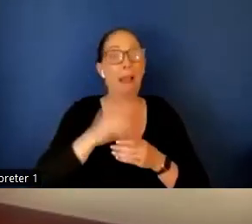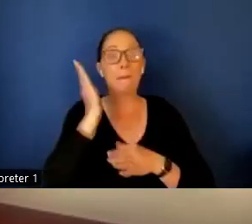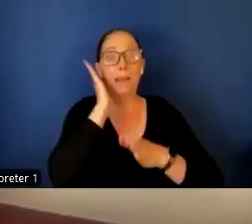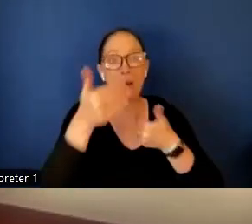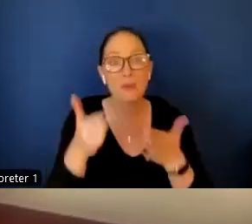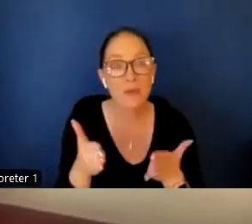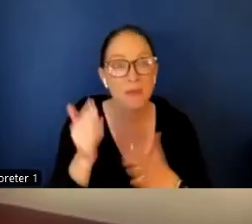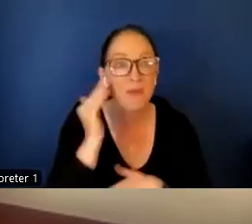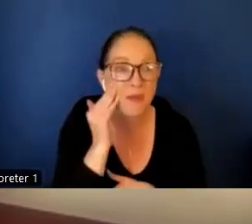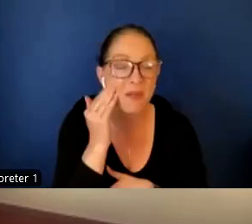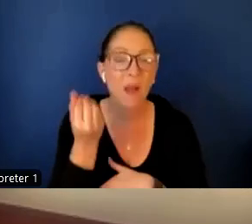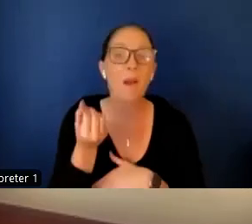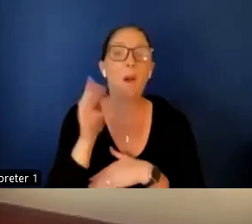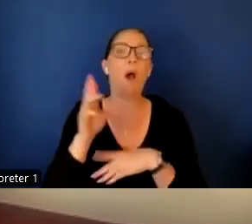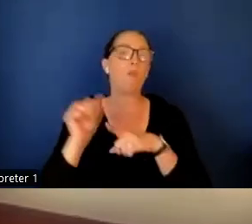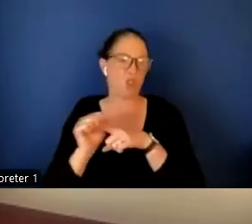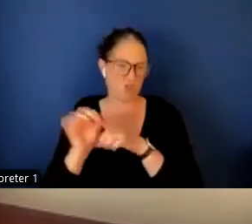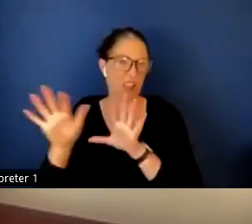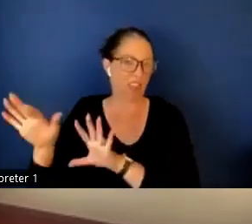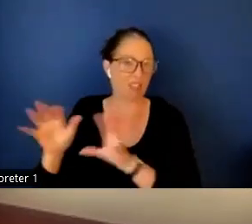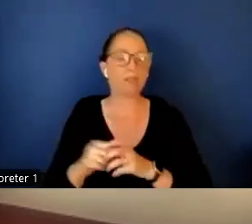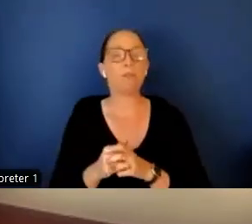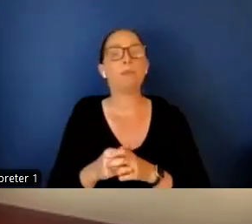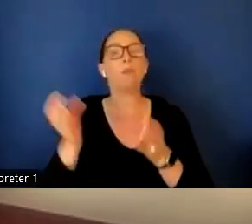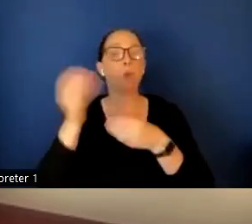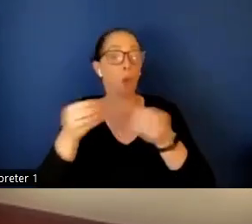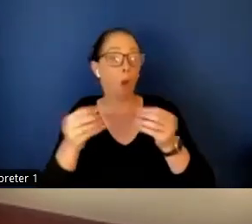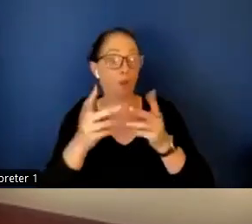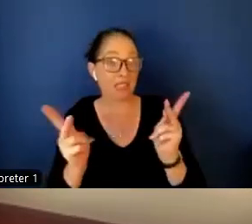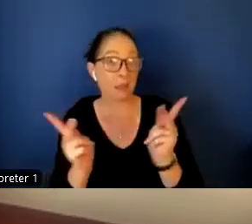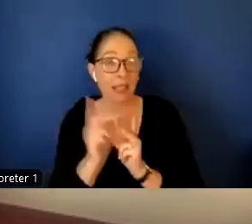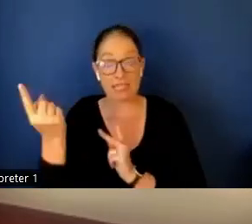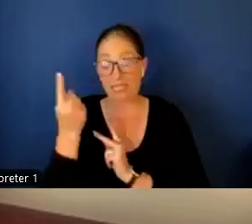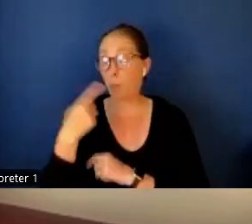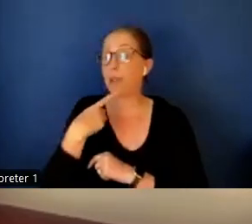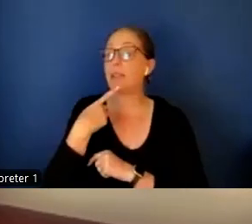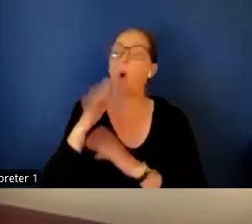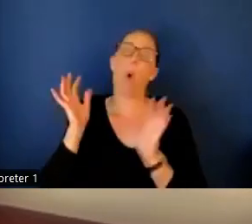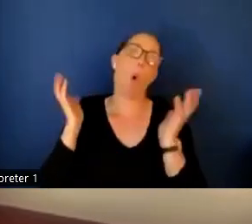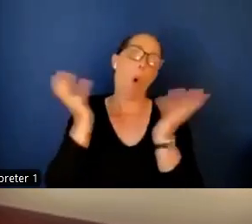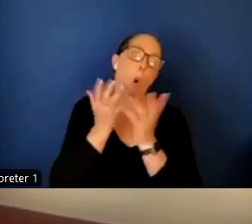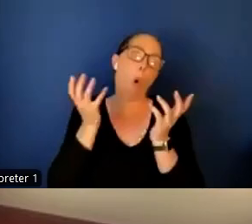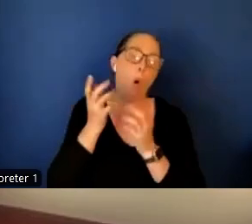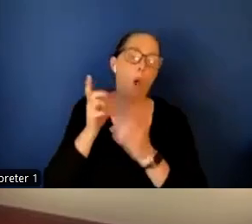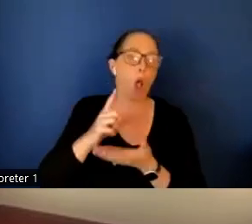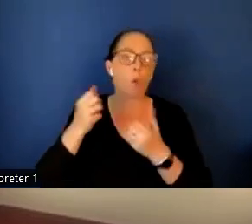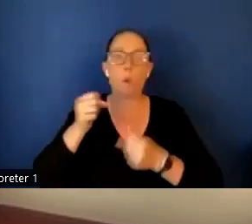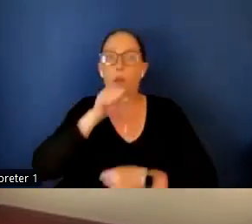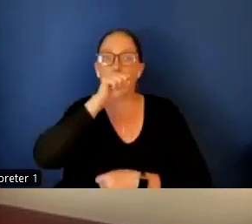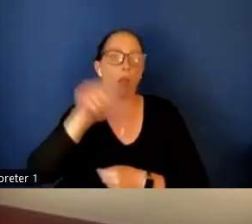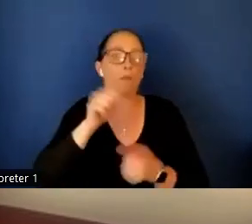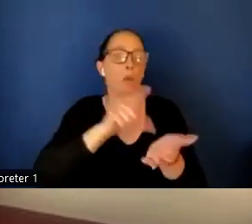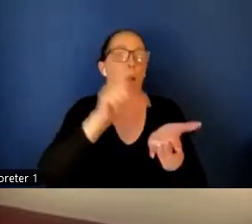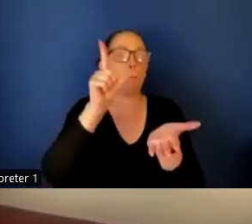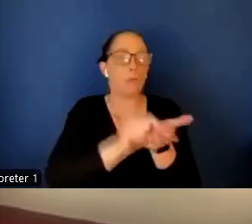to put it in with the rehearsals. And the office space, somebody also said with that, they would love to have printing. They'd love to be able to give scripts